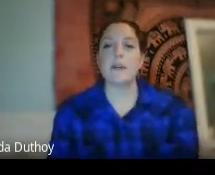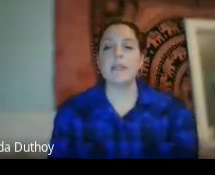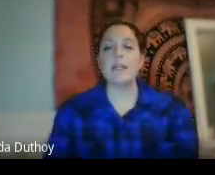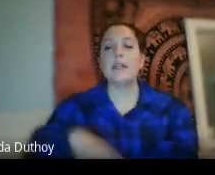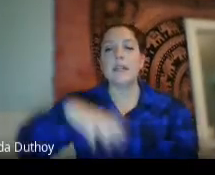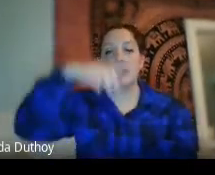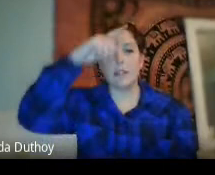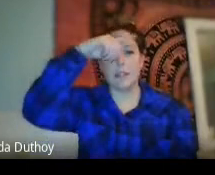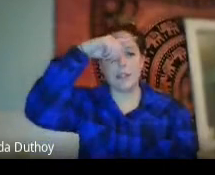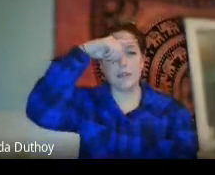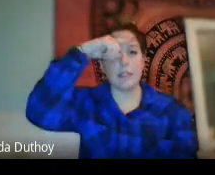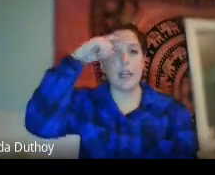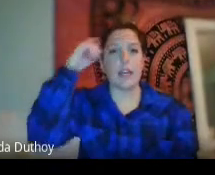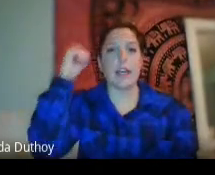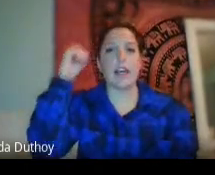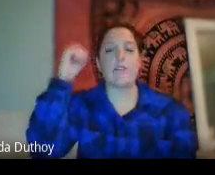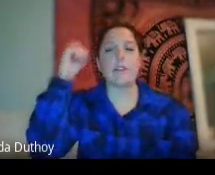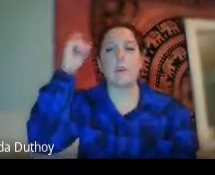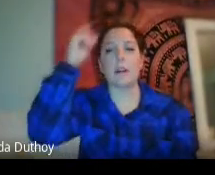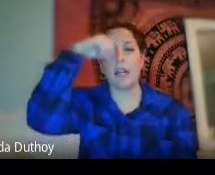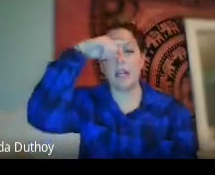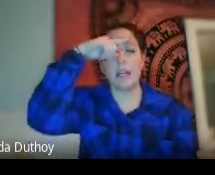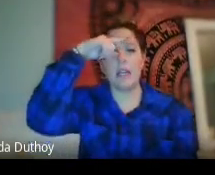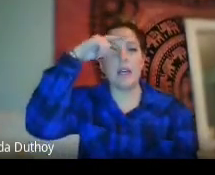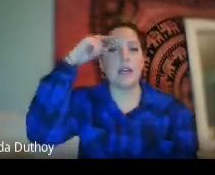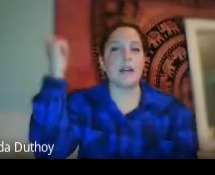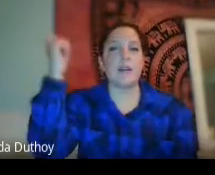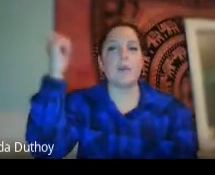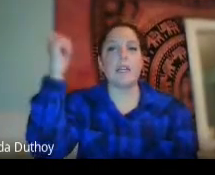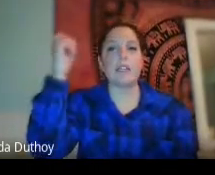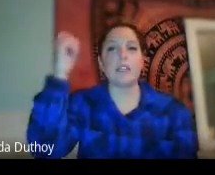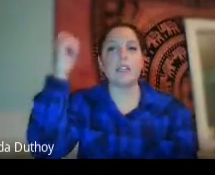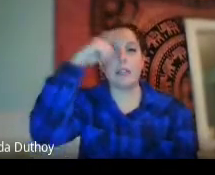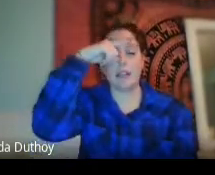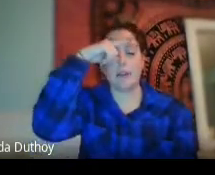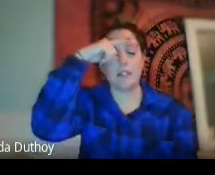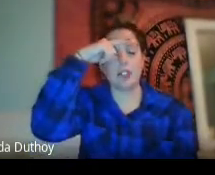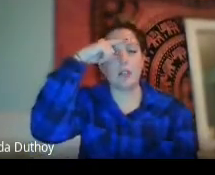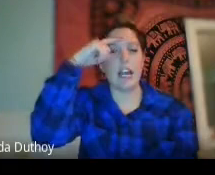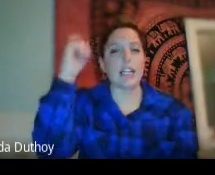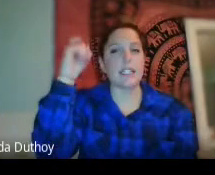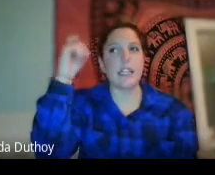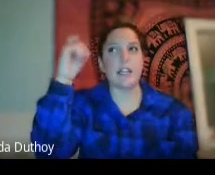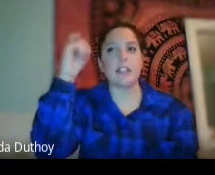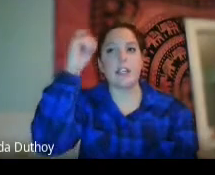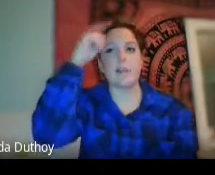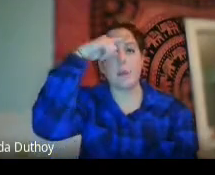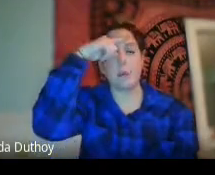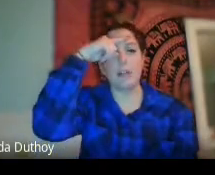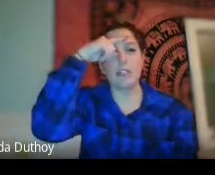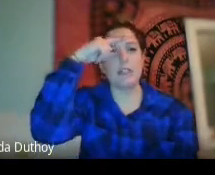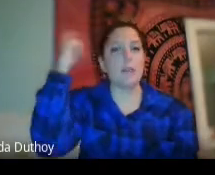For summer, you have your 1 hand shape and goes into an X hand